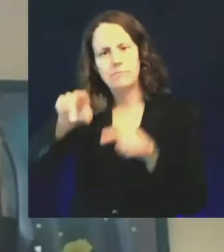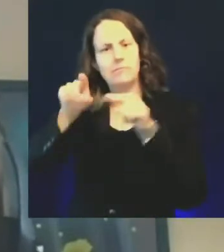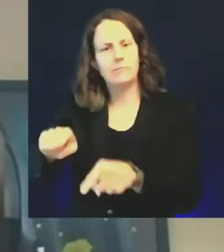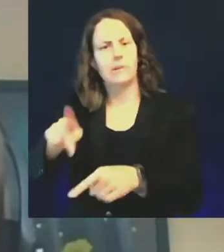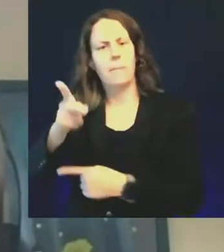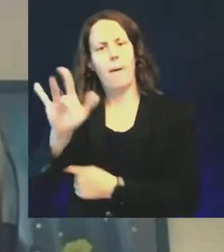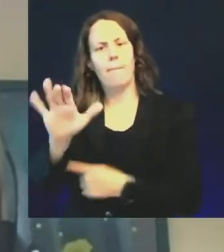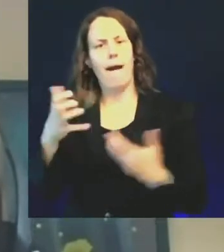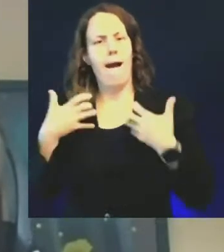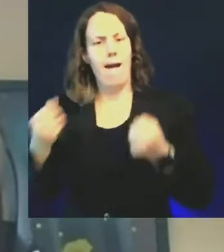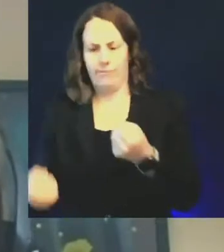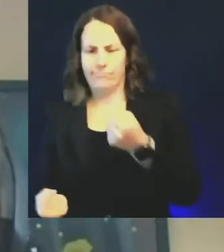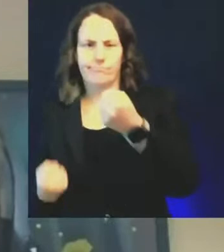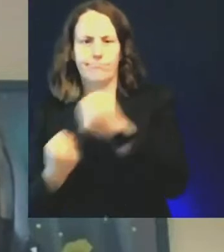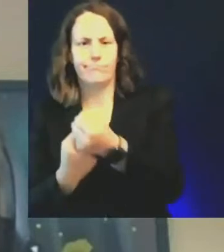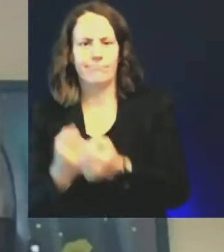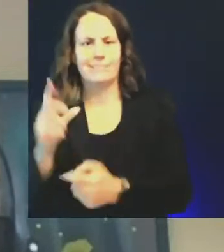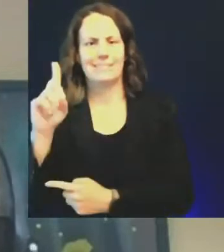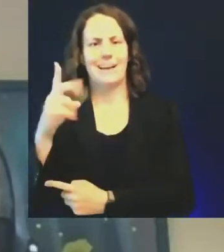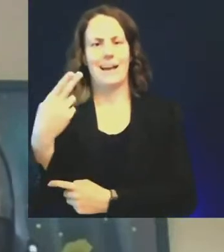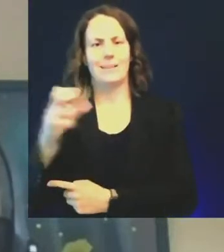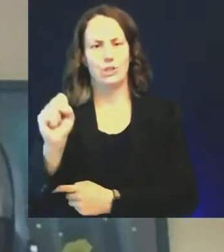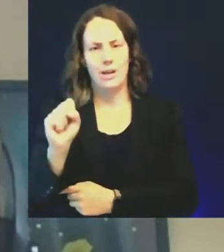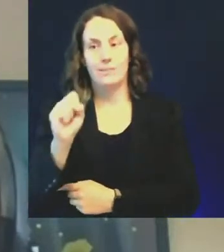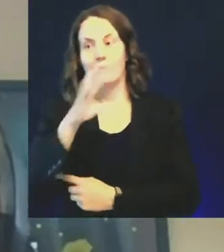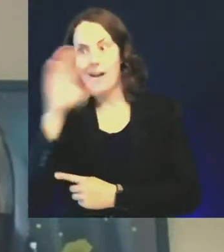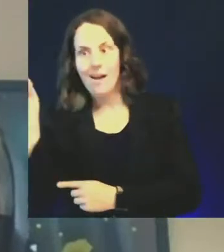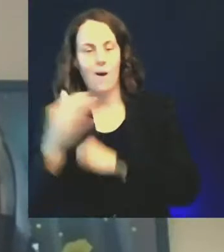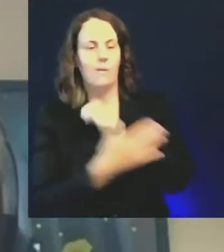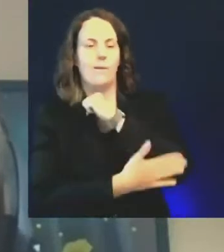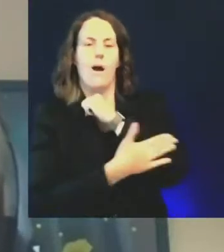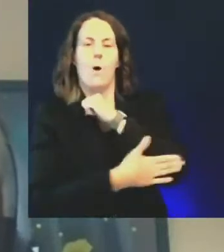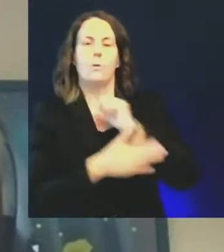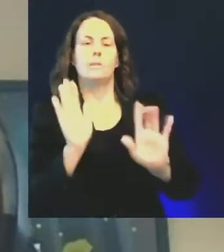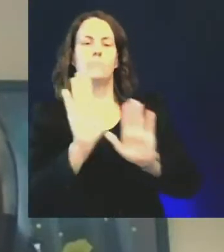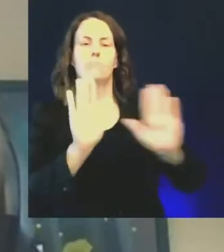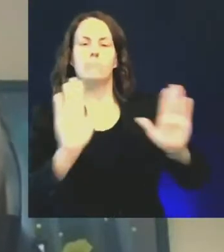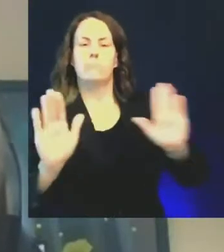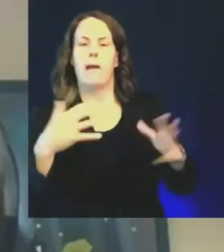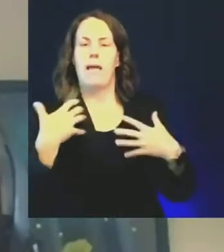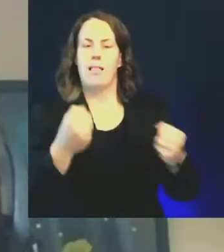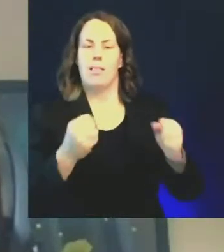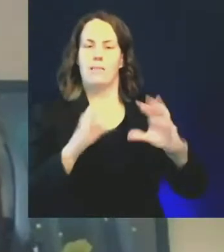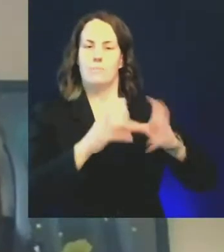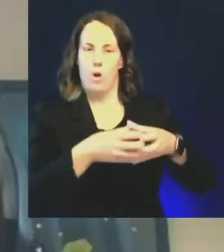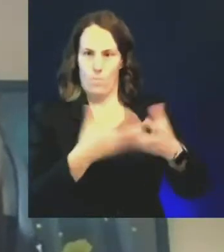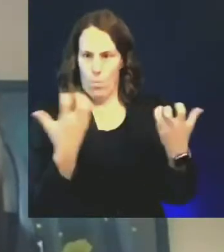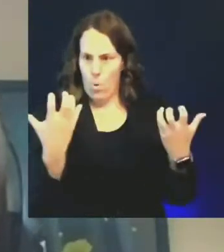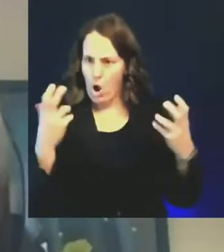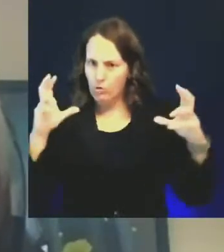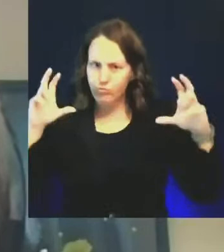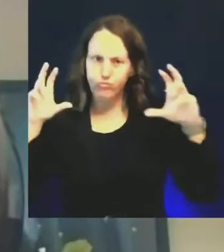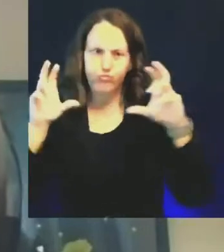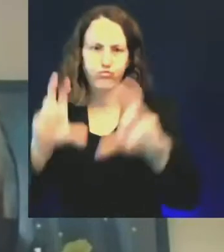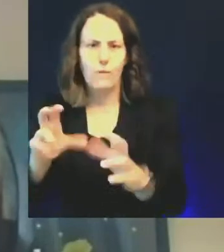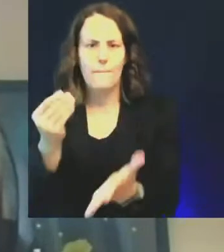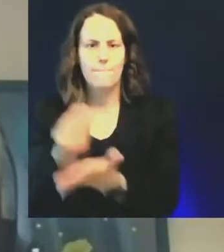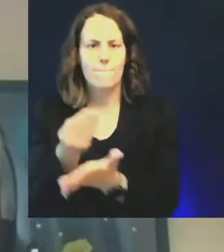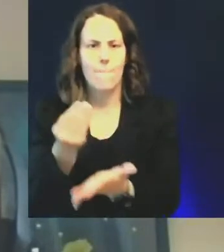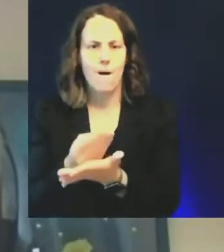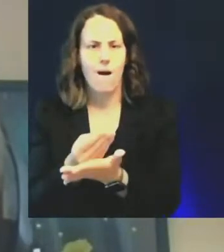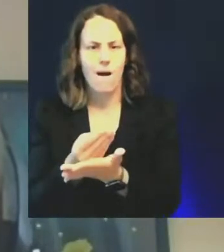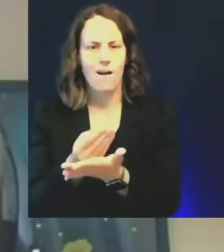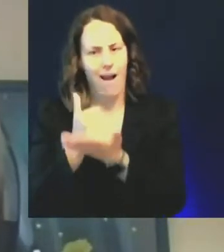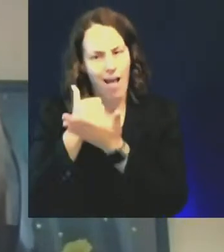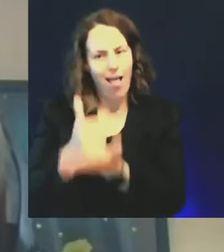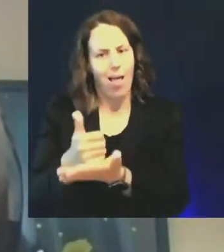health departments, both to continue to address the pandemic, to prepare for future communicable